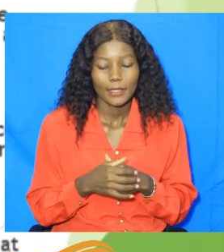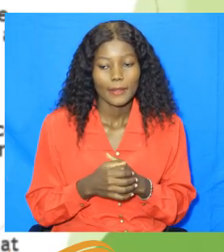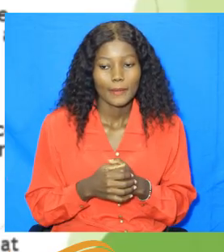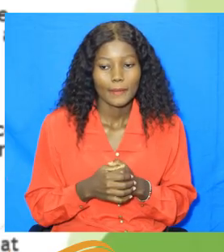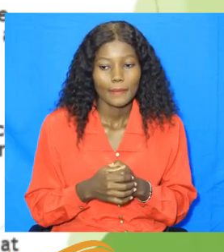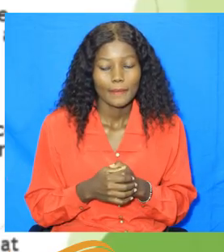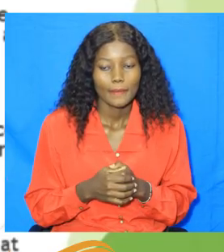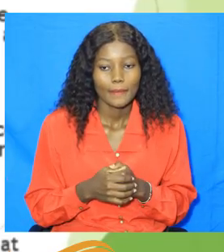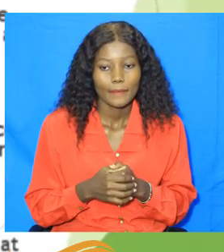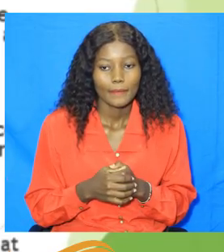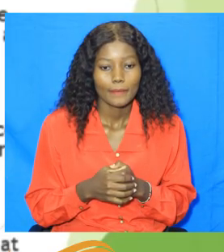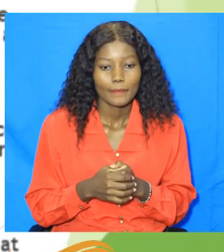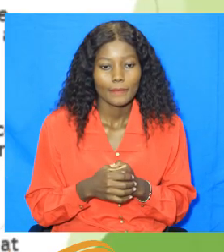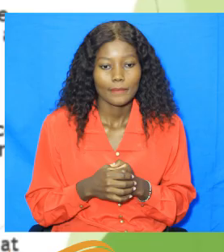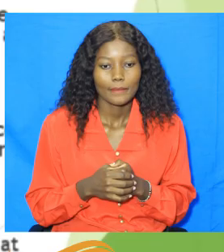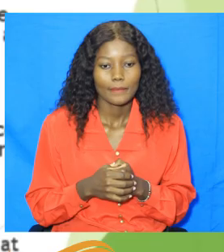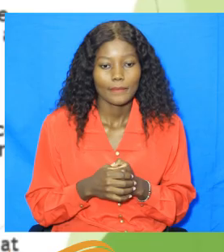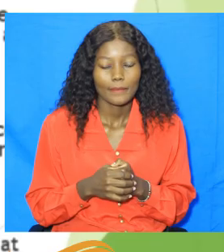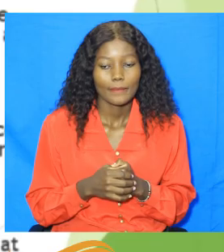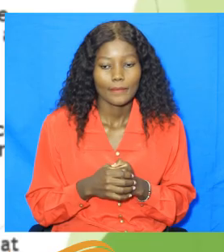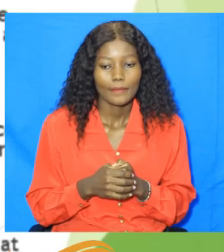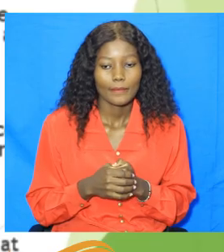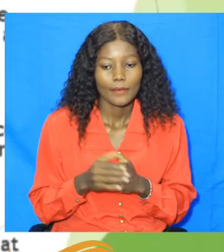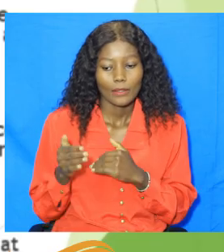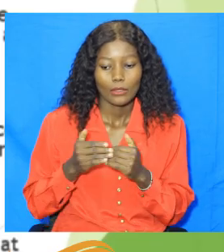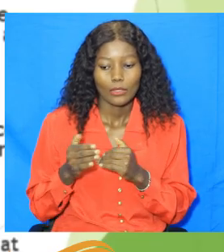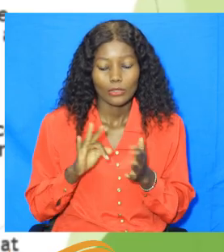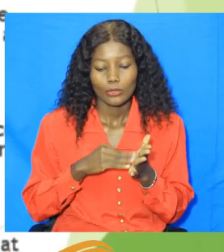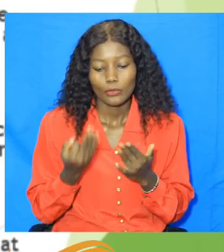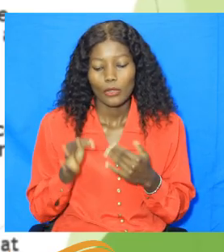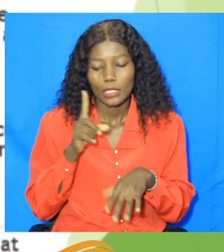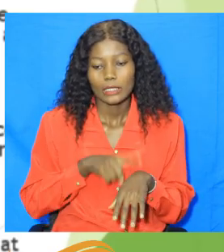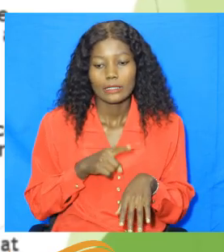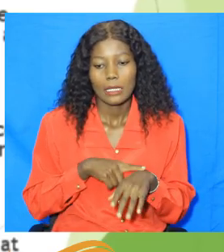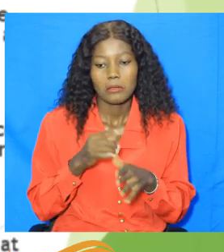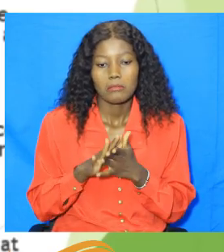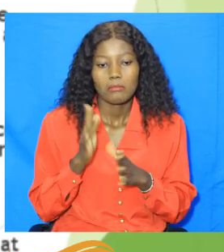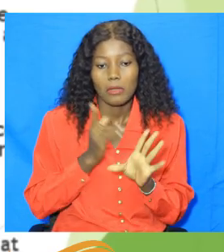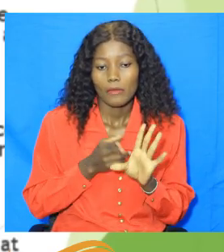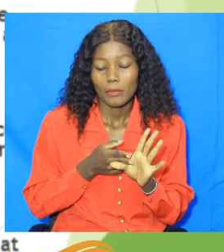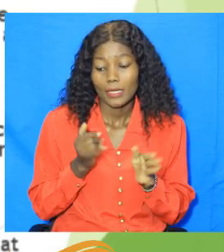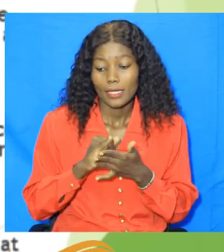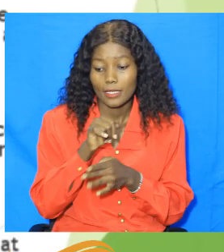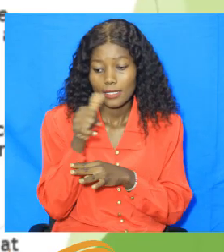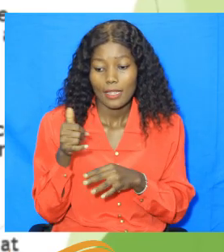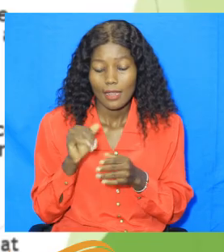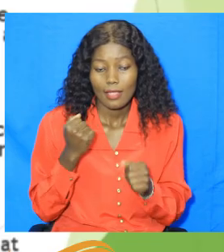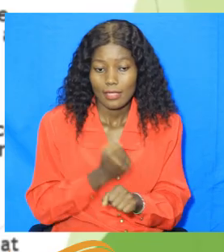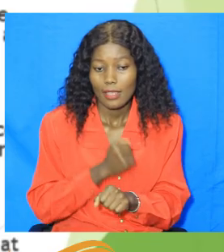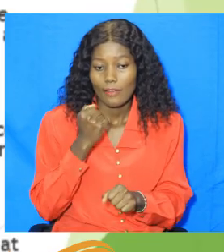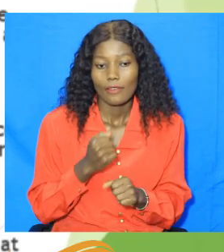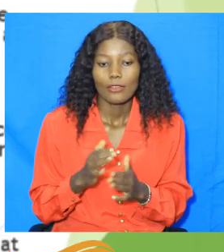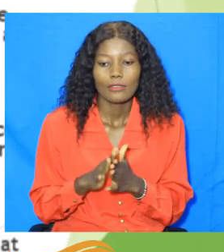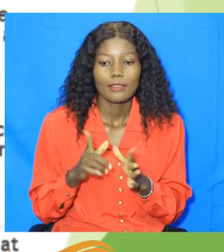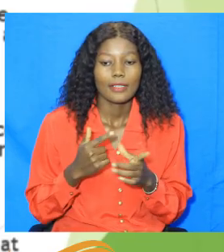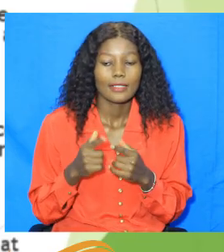it is coming off the hips during the performance. That is another foul. Then